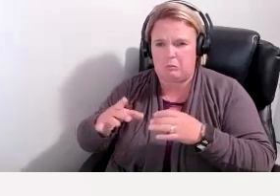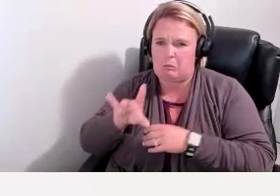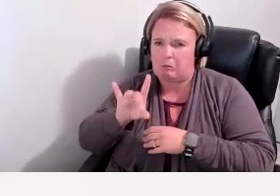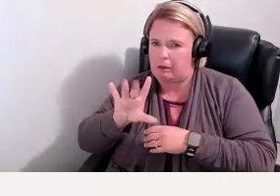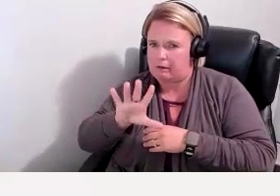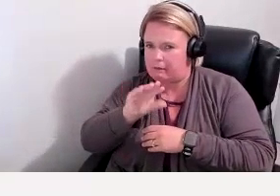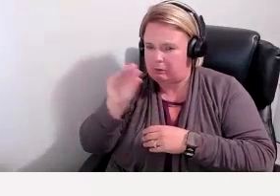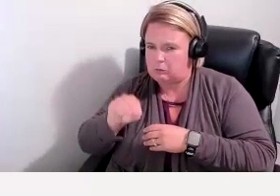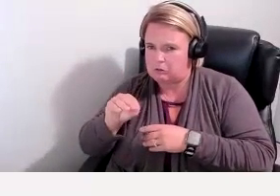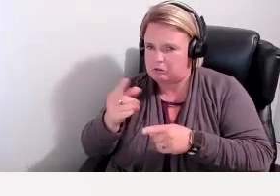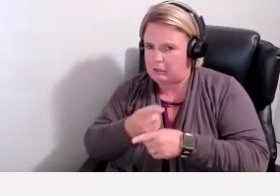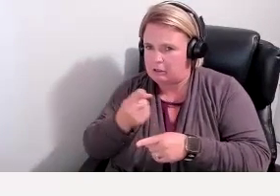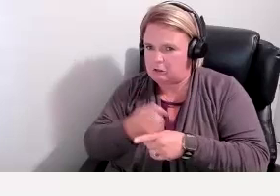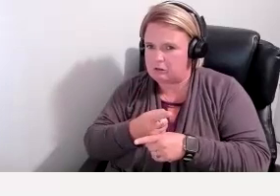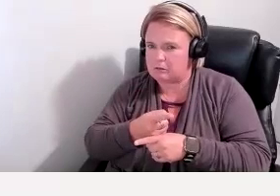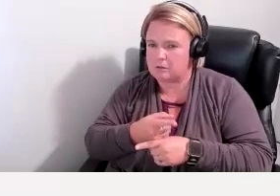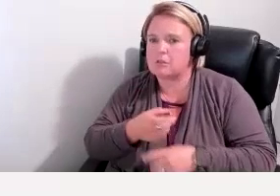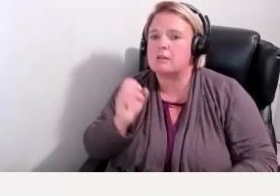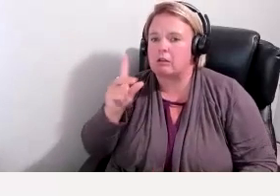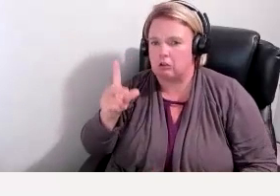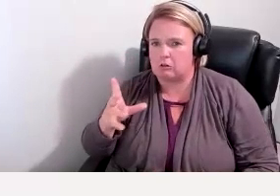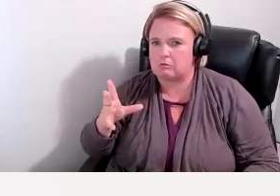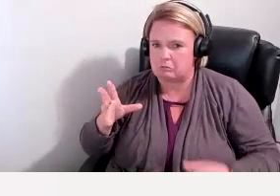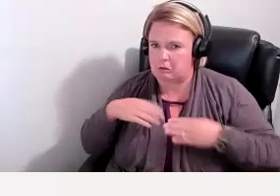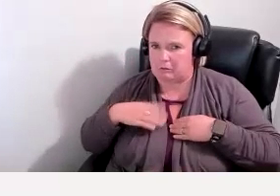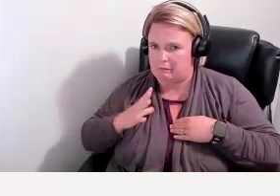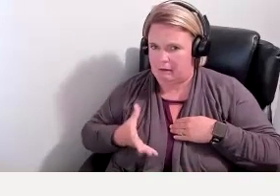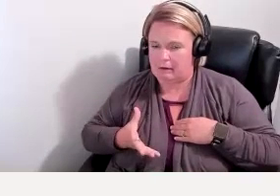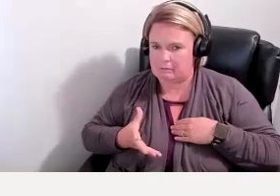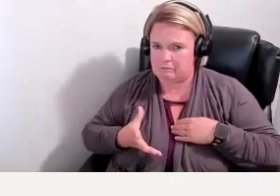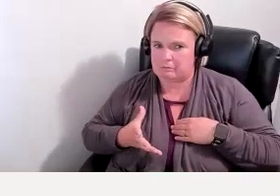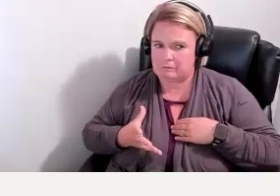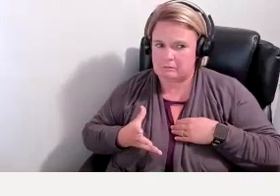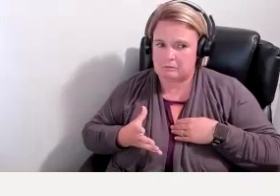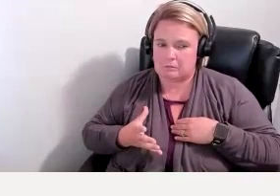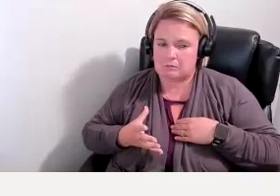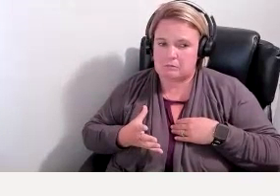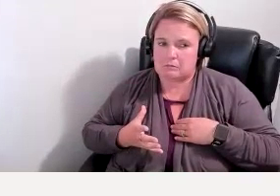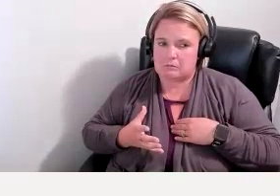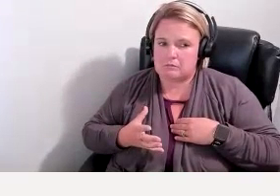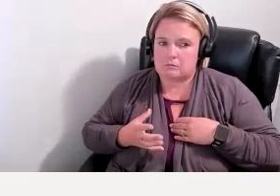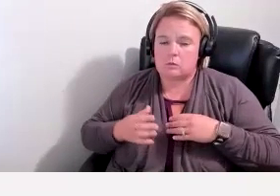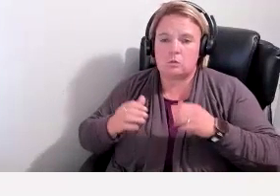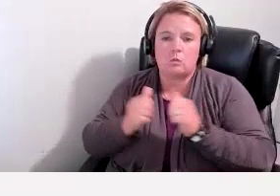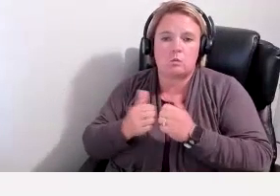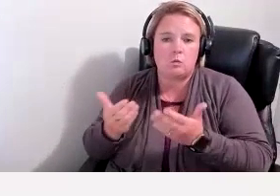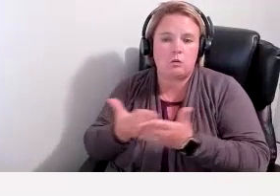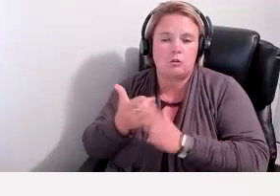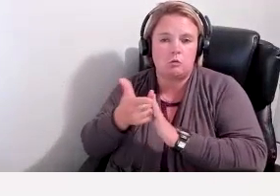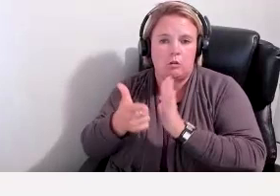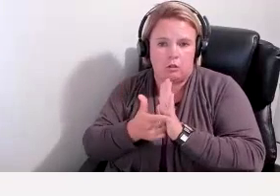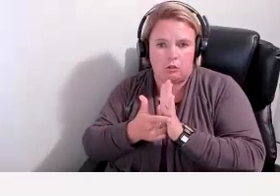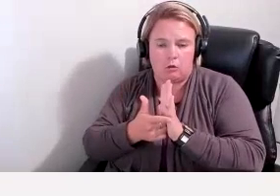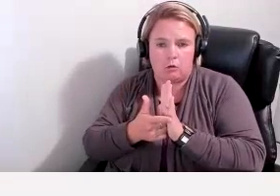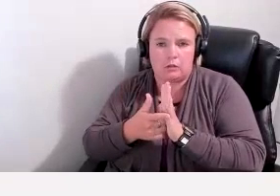85% accurate, well, okay, I'll call it good. That's great. But with the new law, the